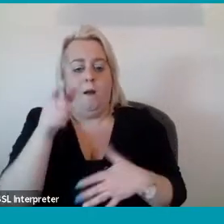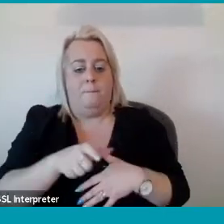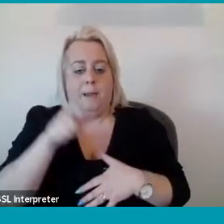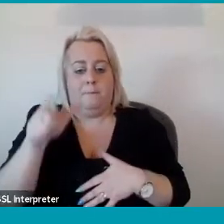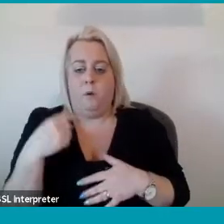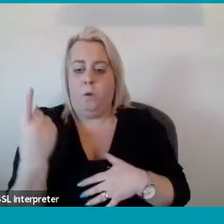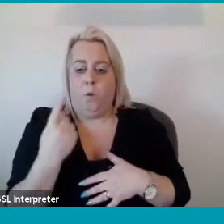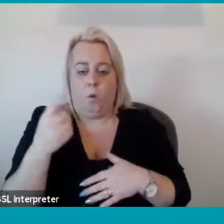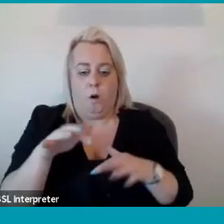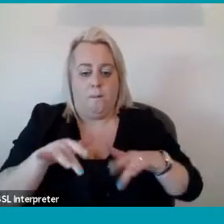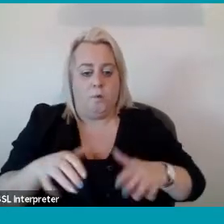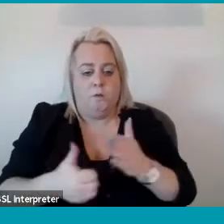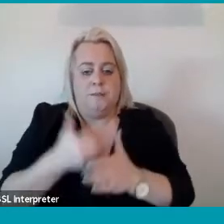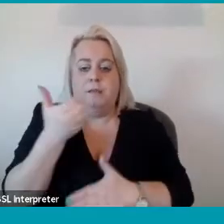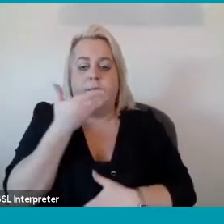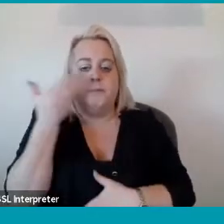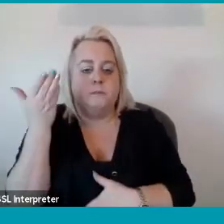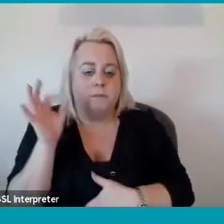can't use a mouse.